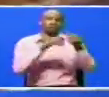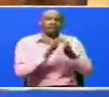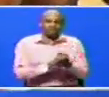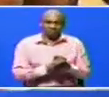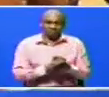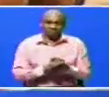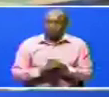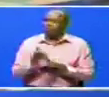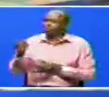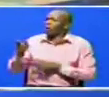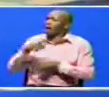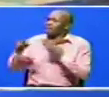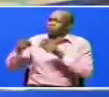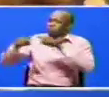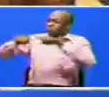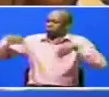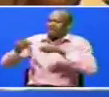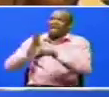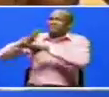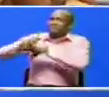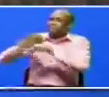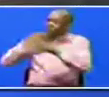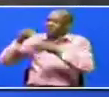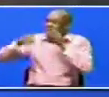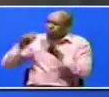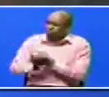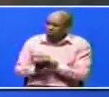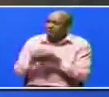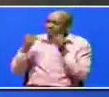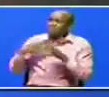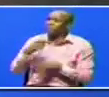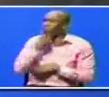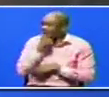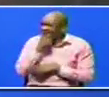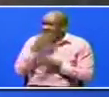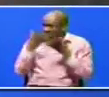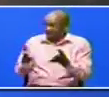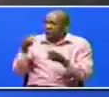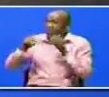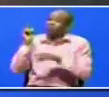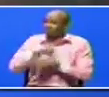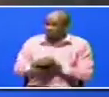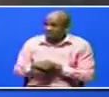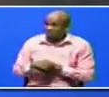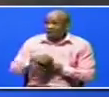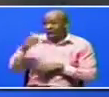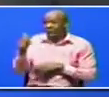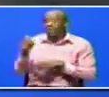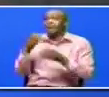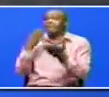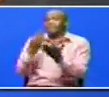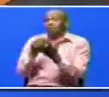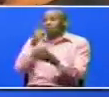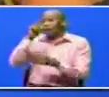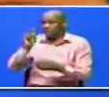question of the ballot papers, the extra papers before the general election. So many are wondering, now that the election is over, where are they? They're about over